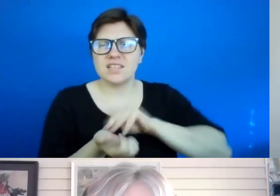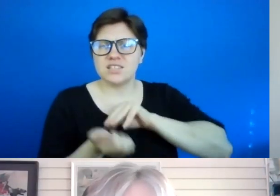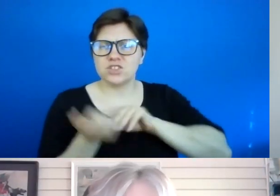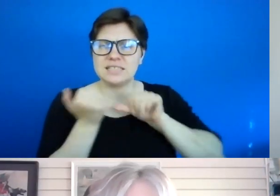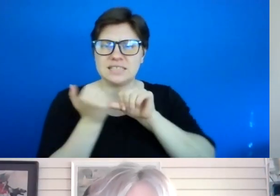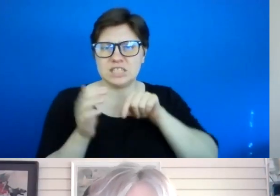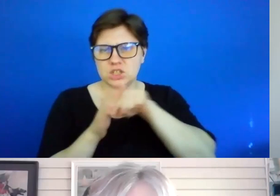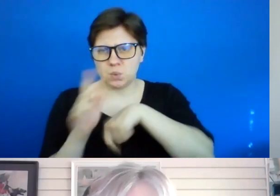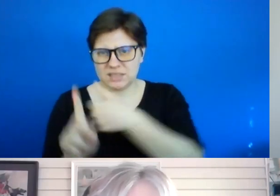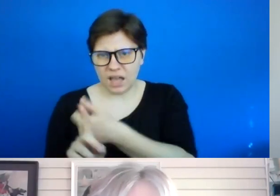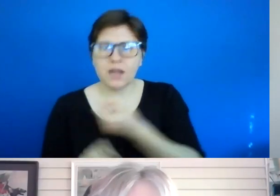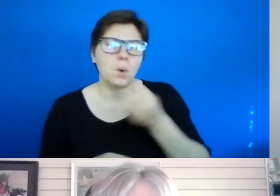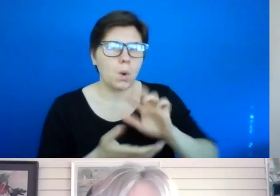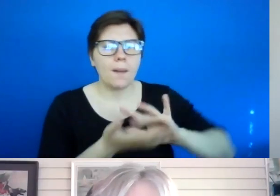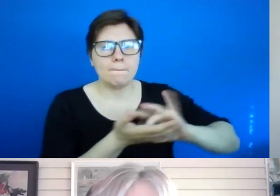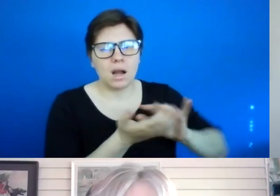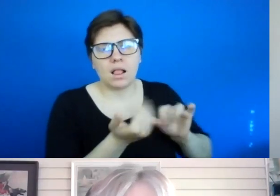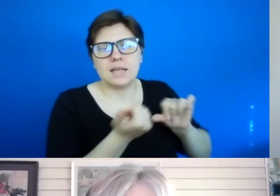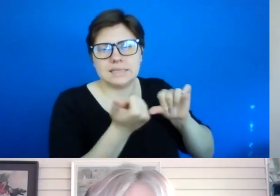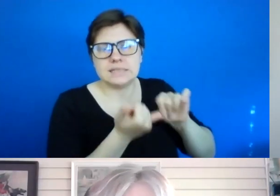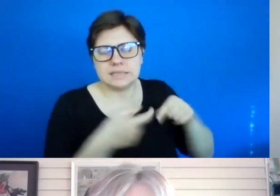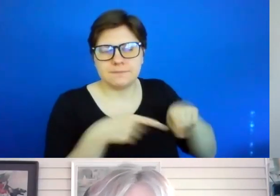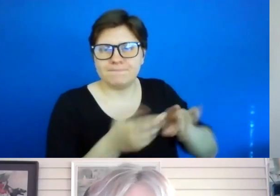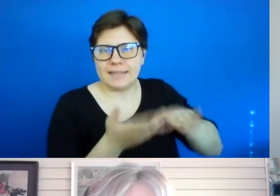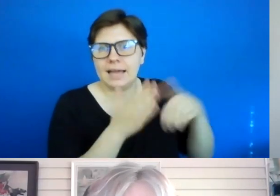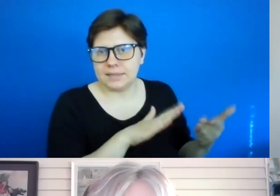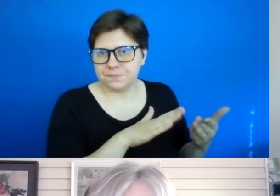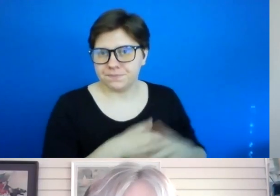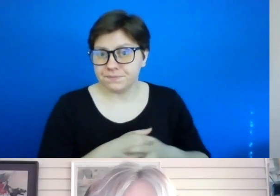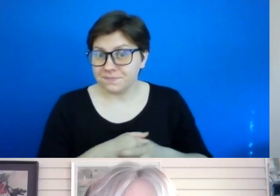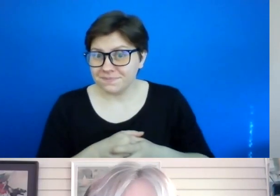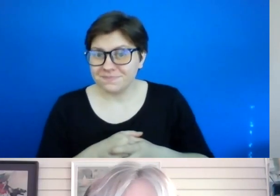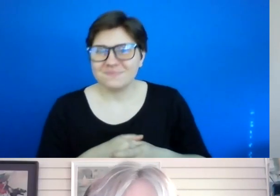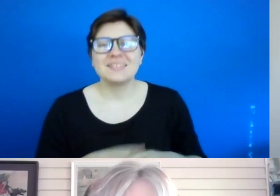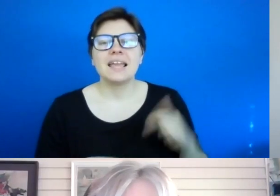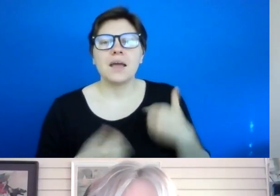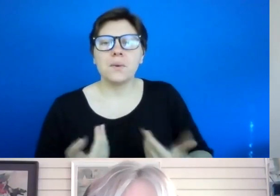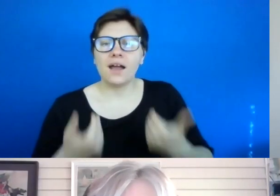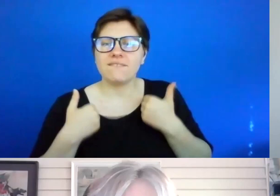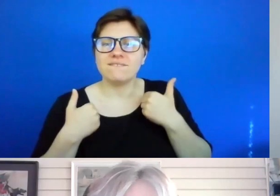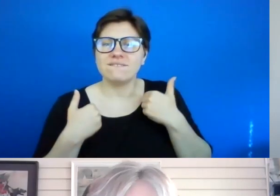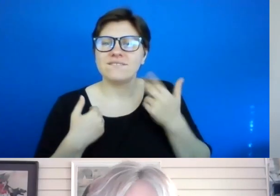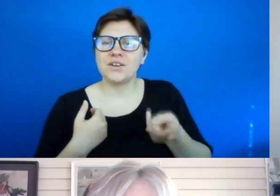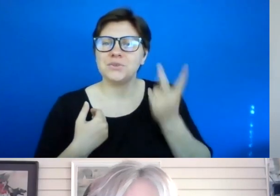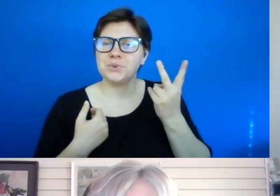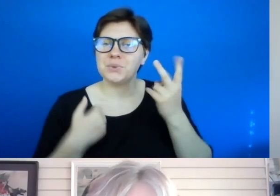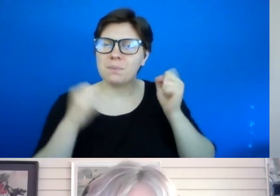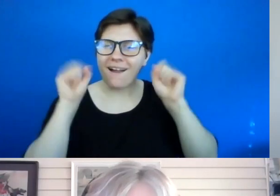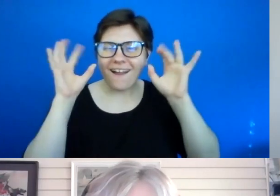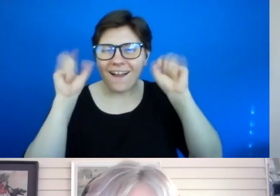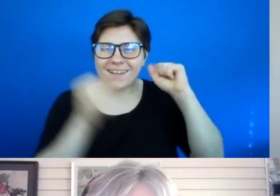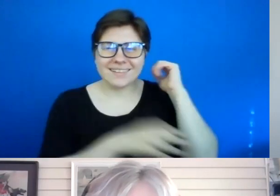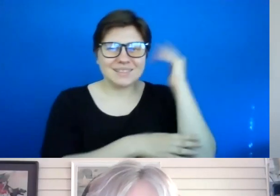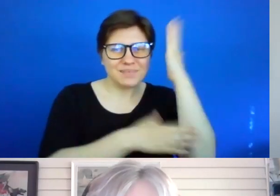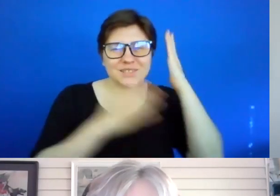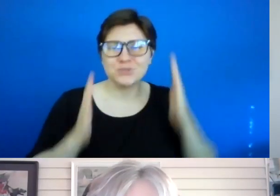suicide or medical assistance in dying. We have two marvelous speakers